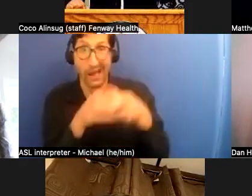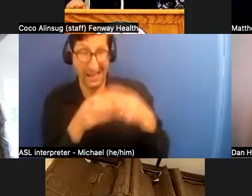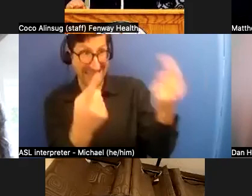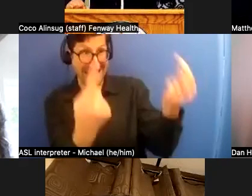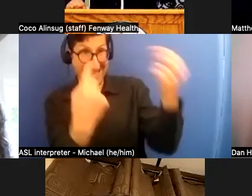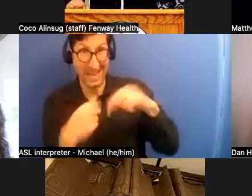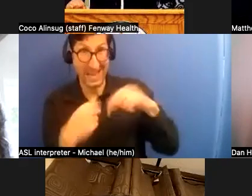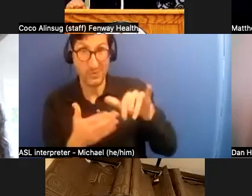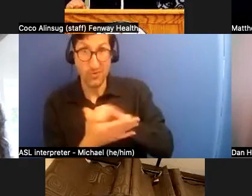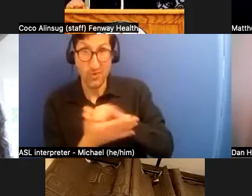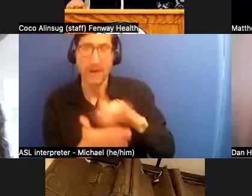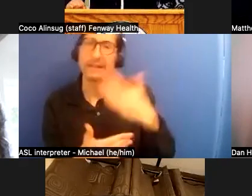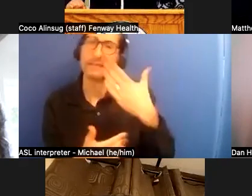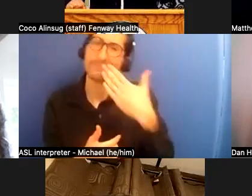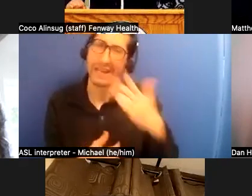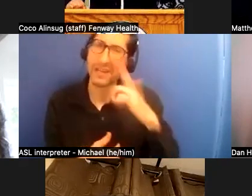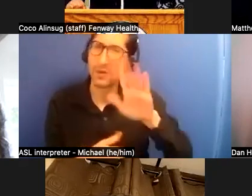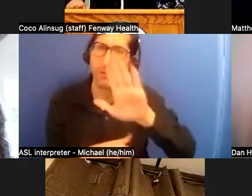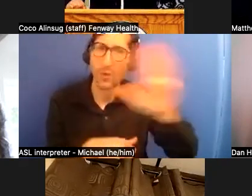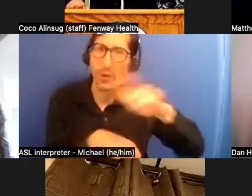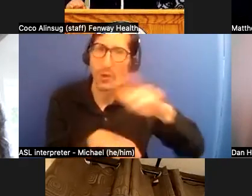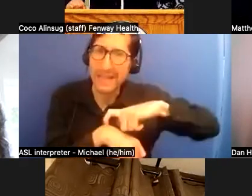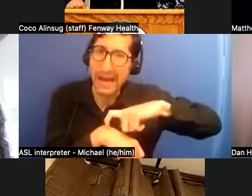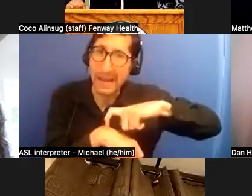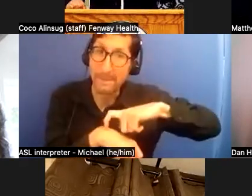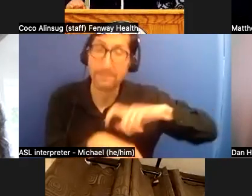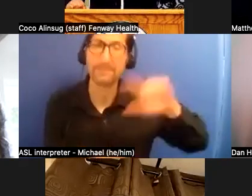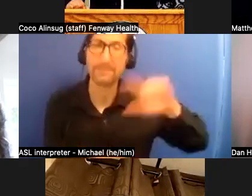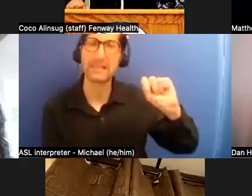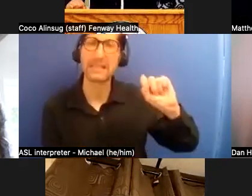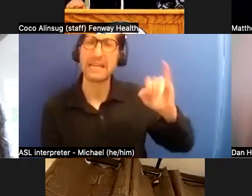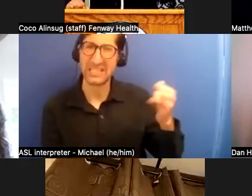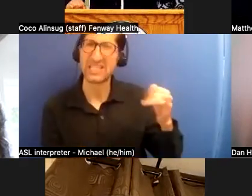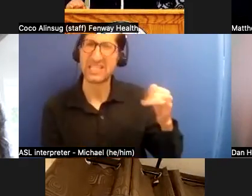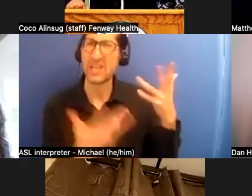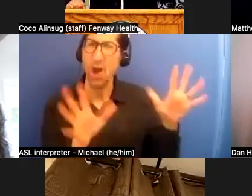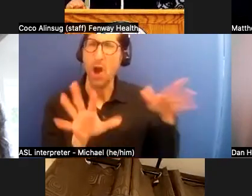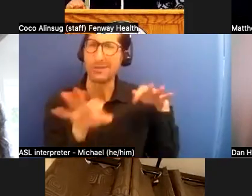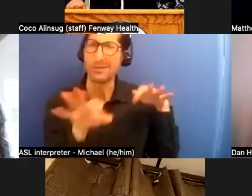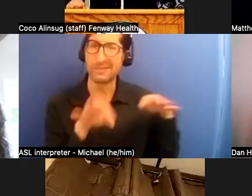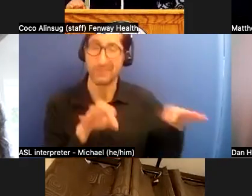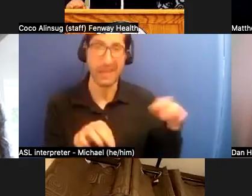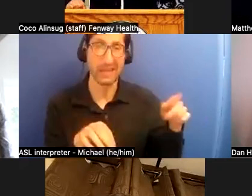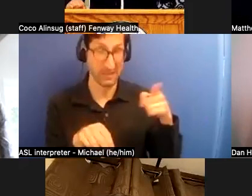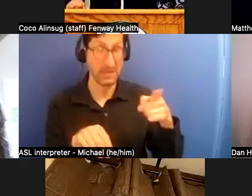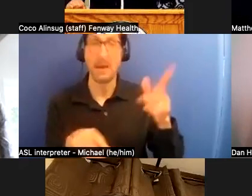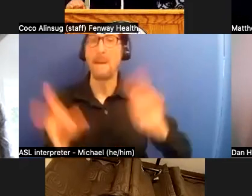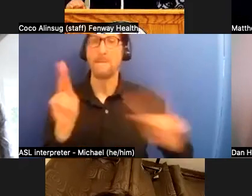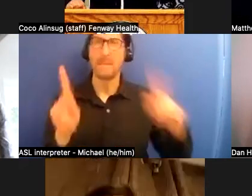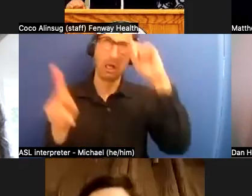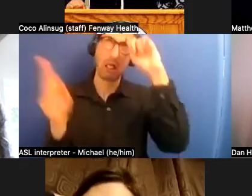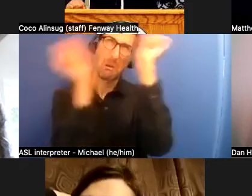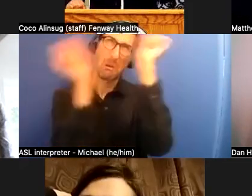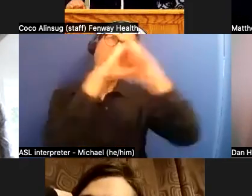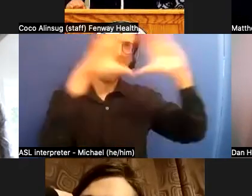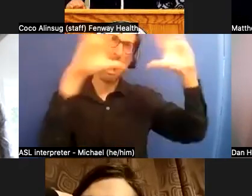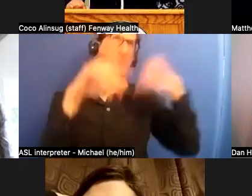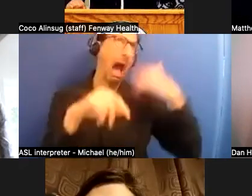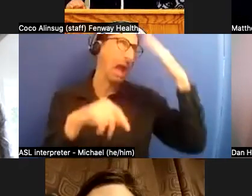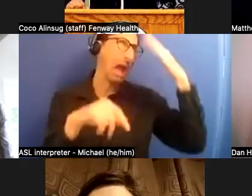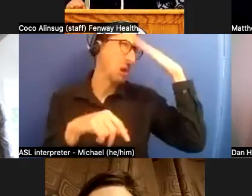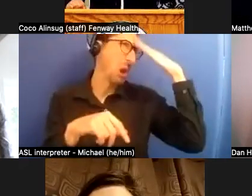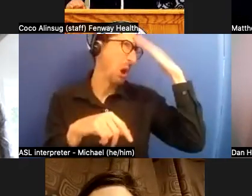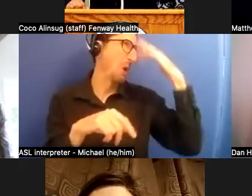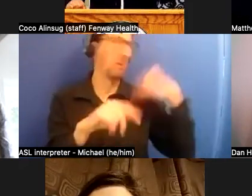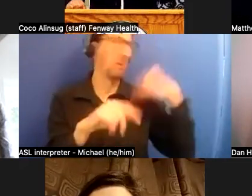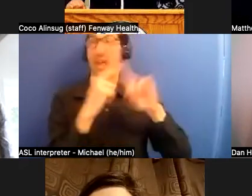way. And as TJ said, you already had an idea of what it was going to look like, then walked in and was like, wait a minute, it's very different. So